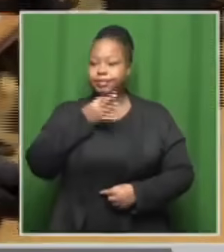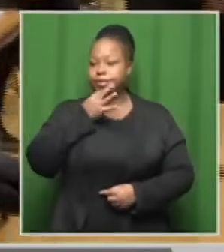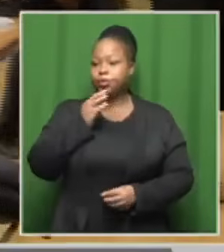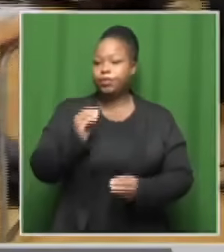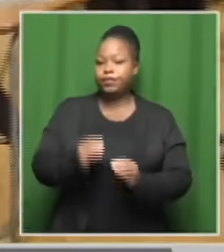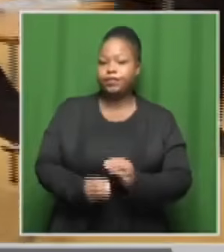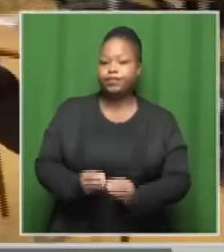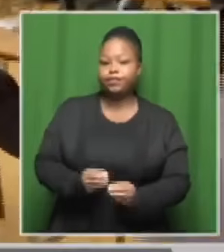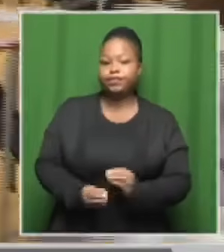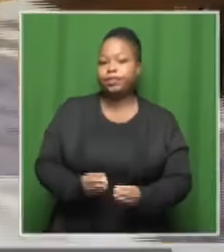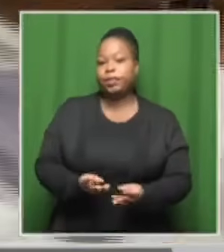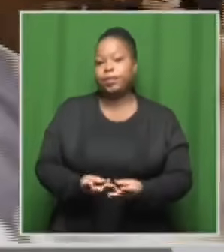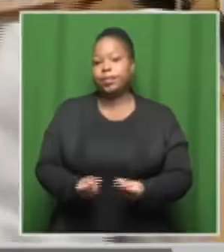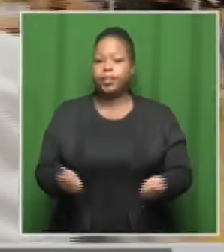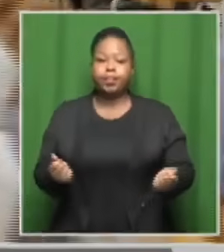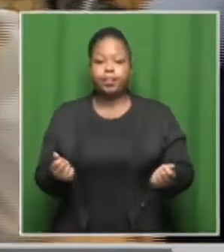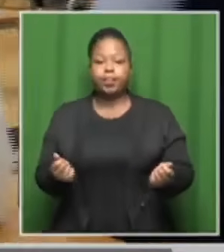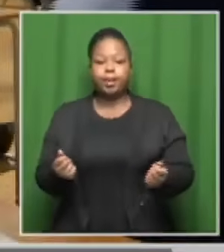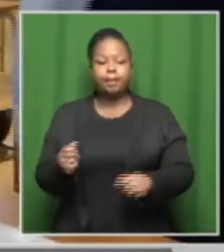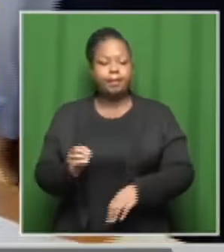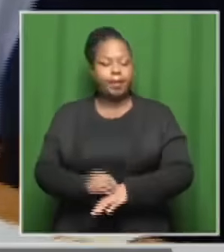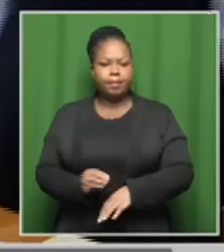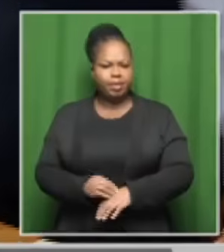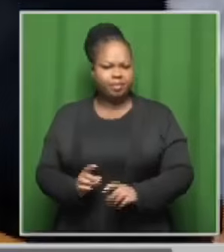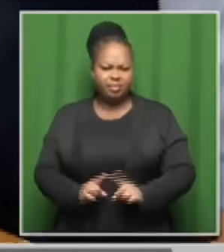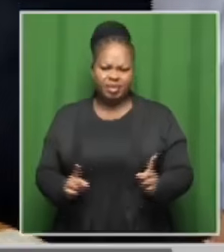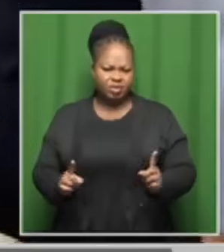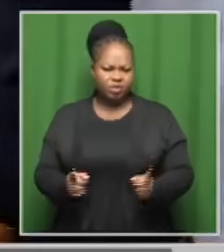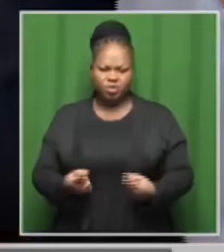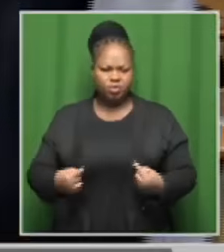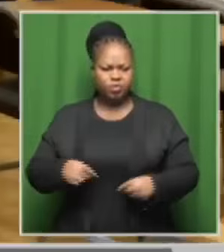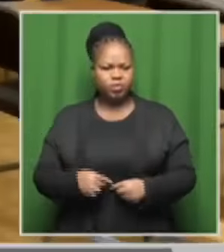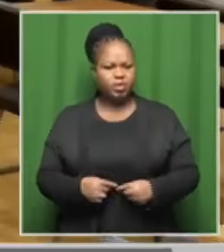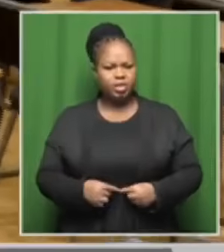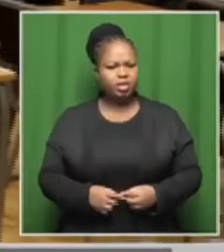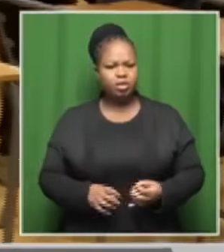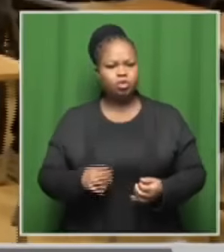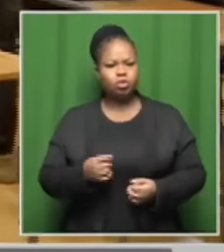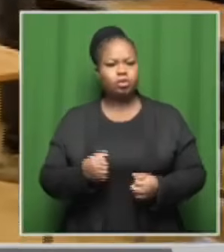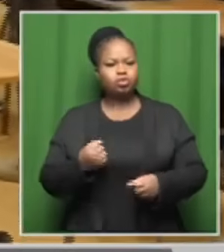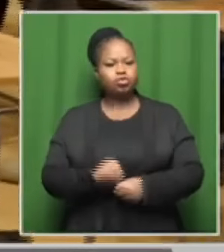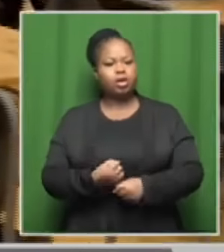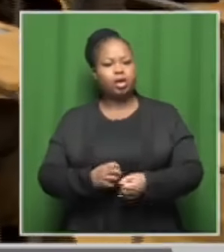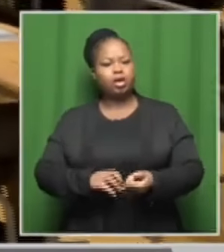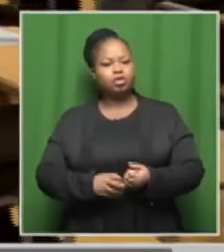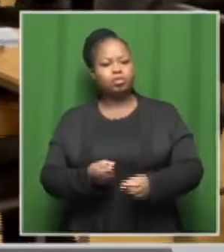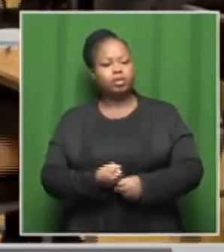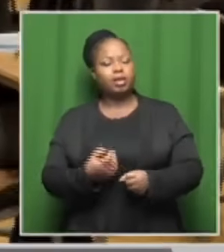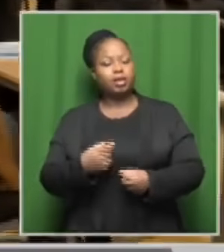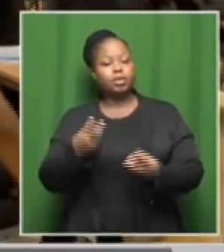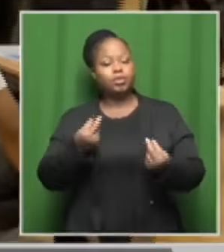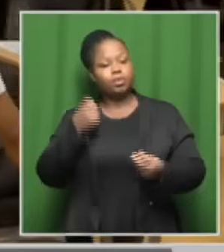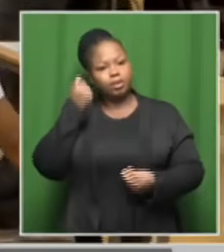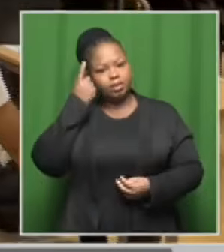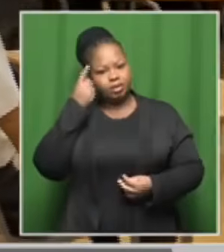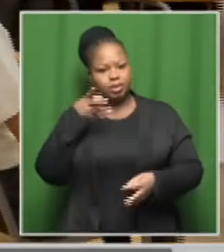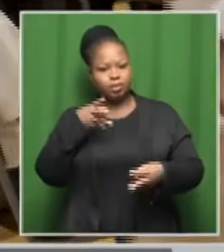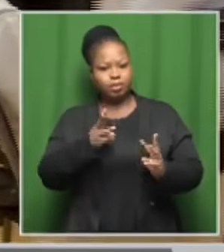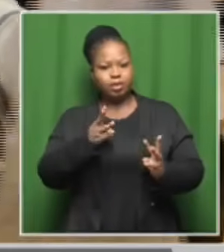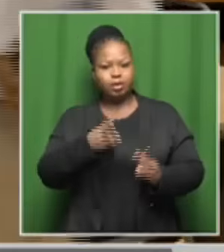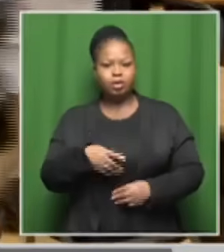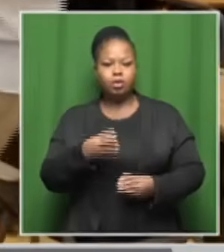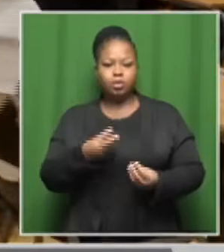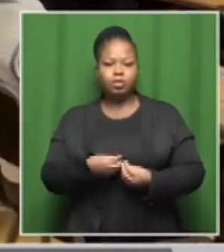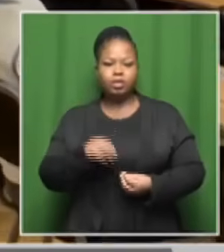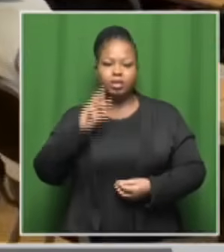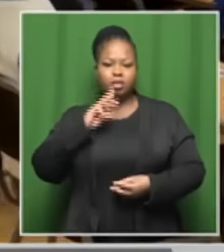not recreating a new understanding of mathematics with our teachers and our learners.